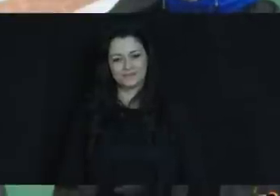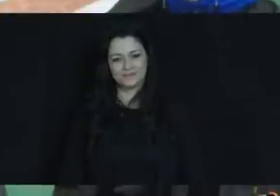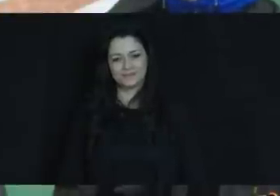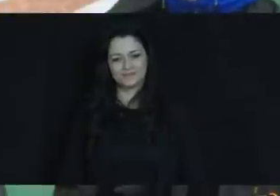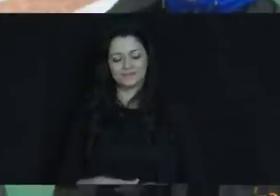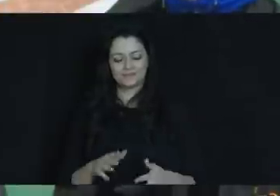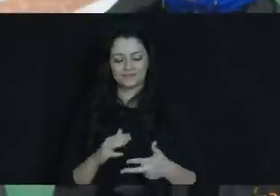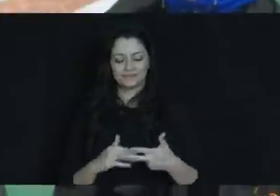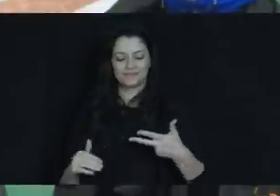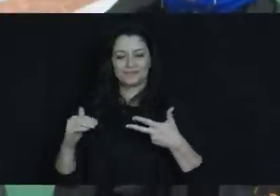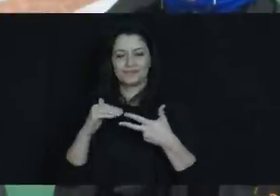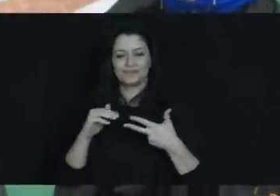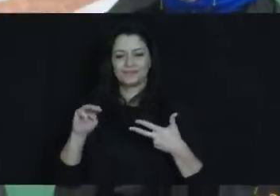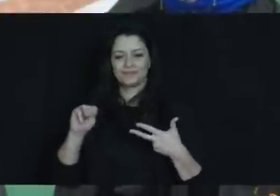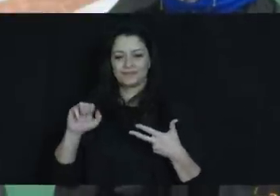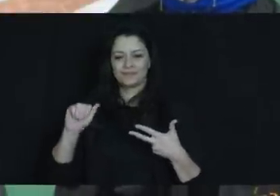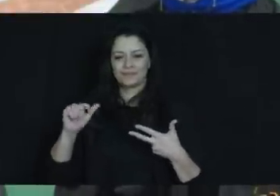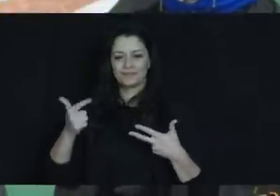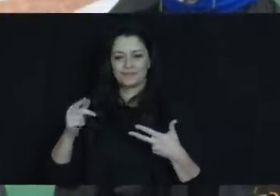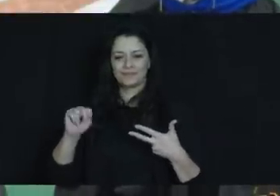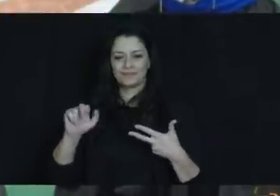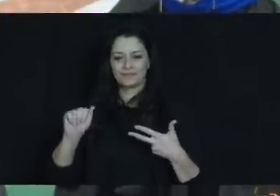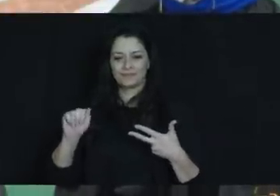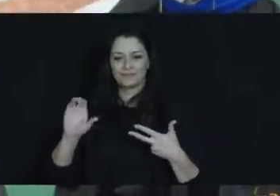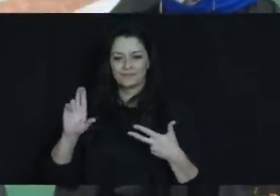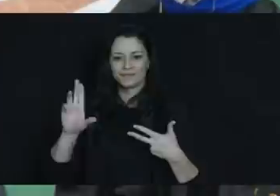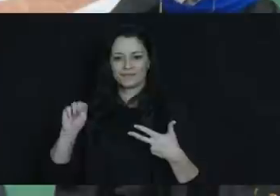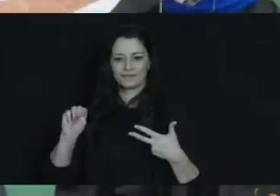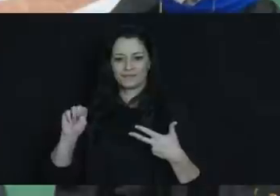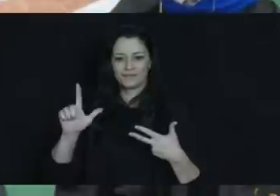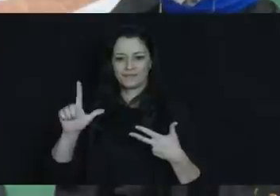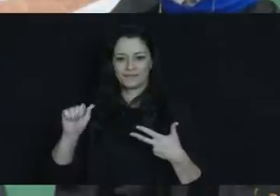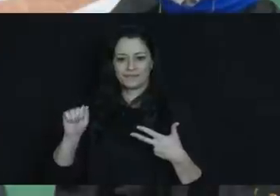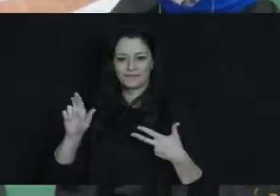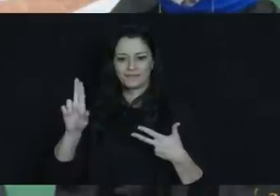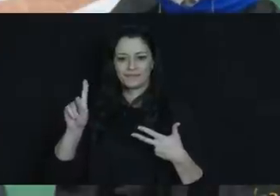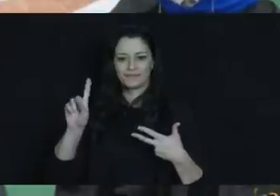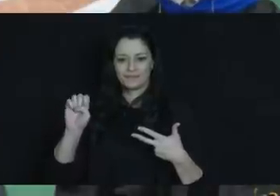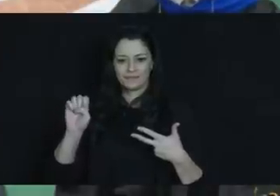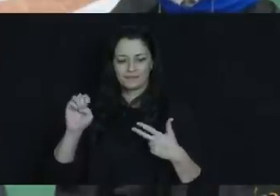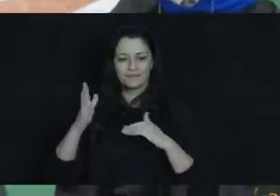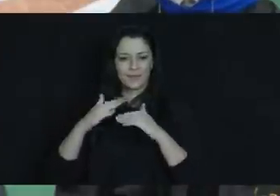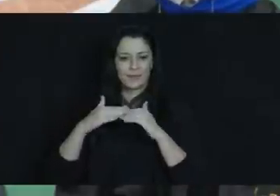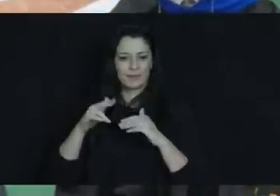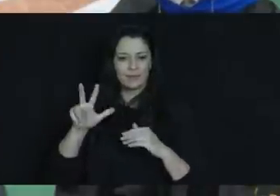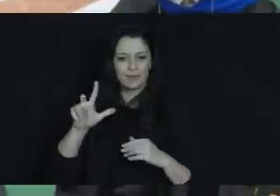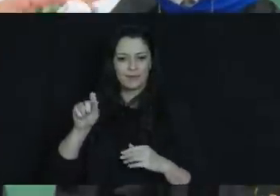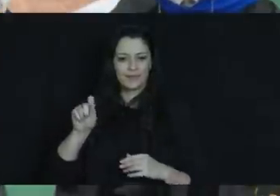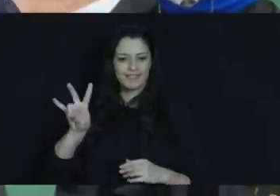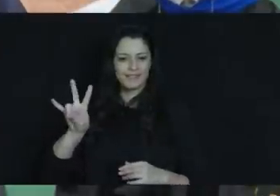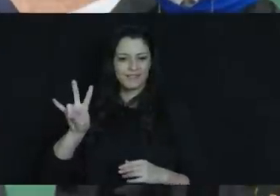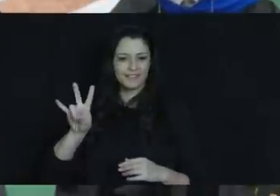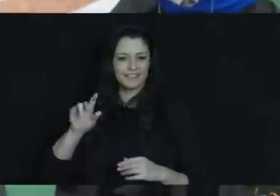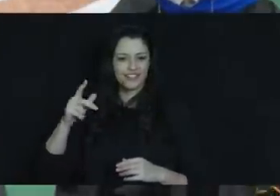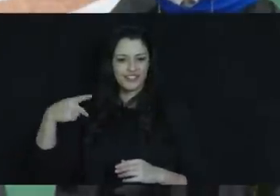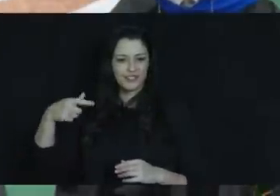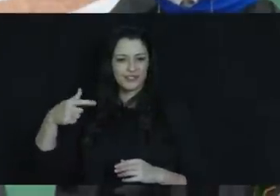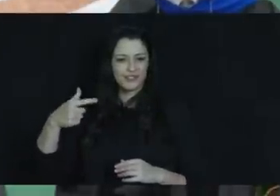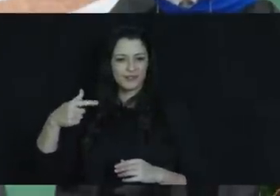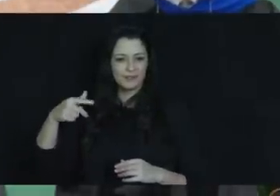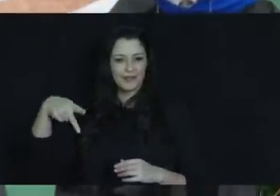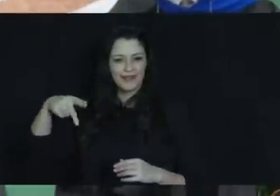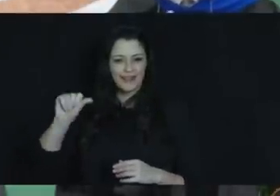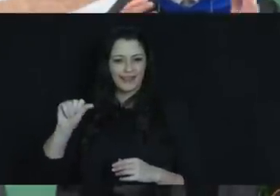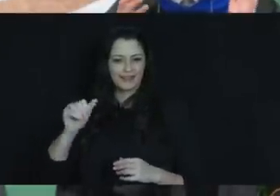Magna cum laude, which reflects a grade point average of 3.7 or higher. Please stand.